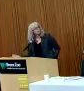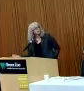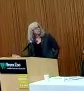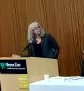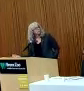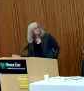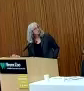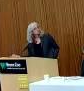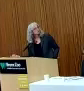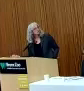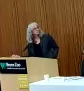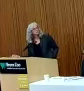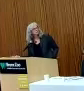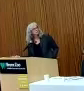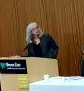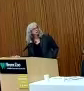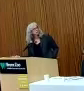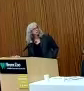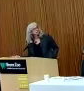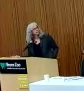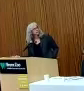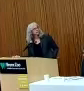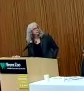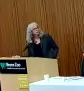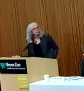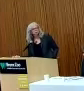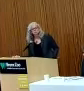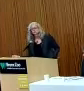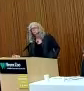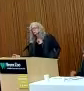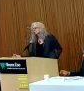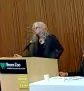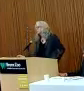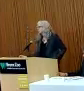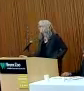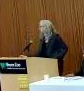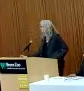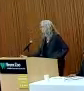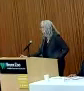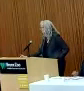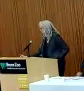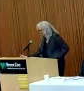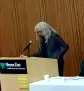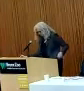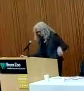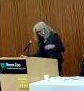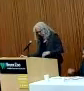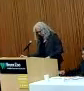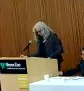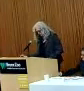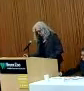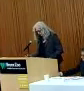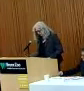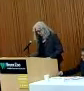you know issuing some reports and our um racial disparities in home ownership was a report that we recently file